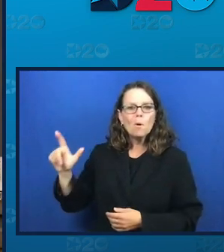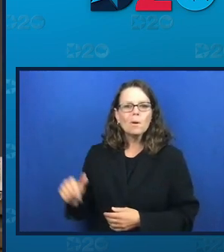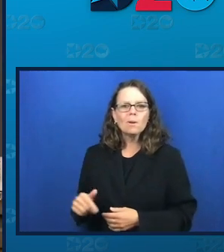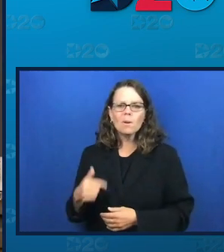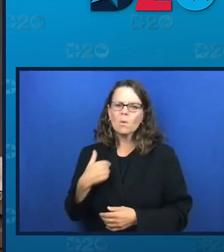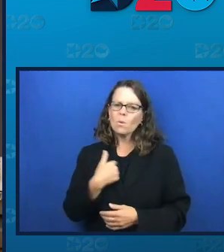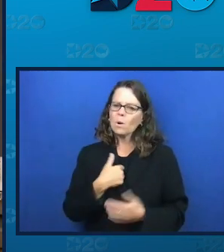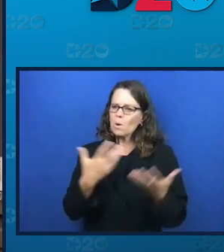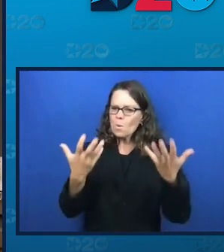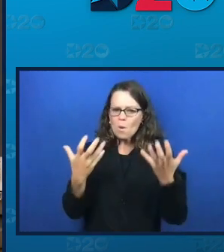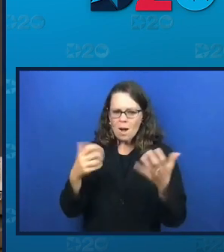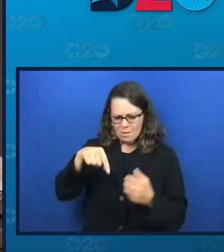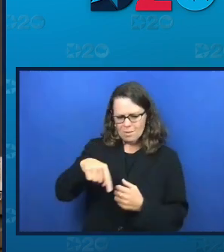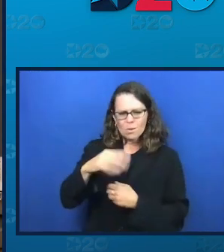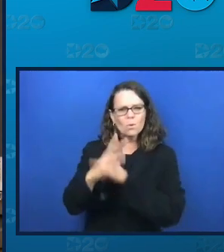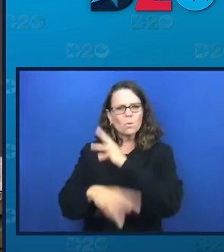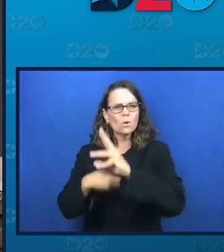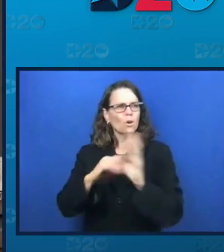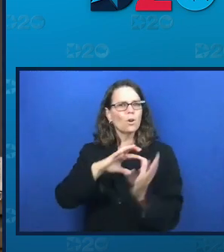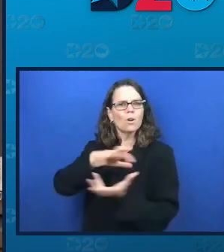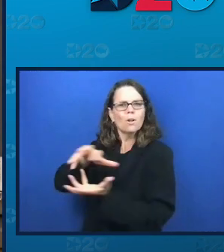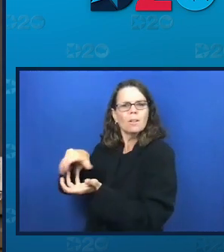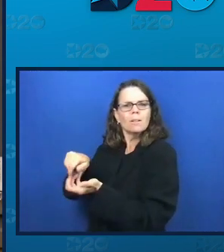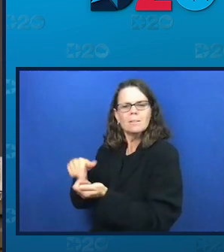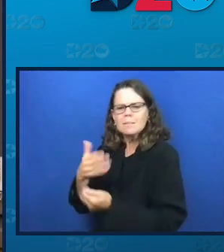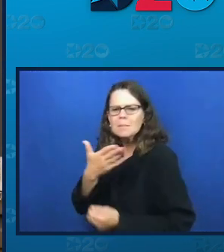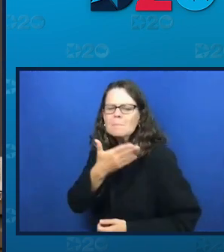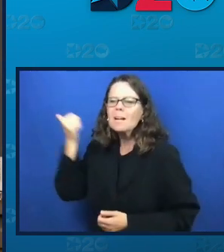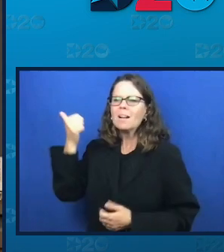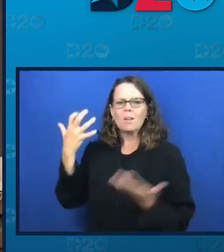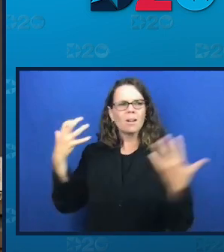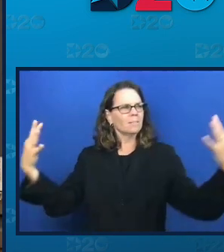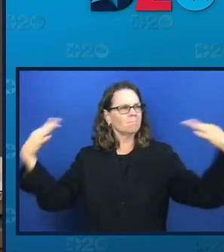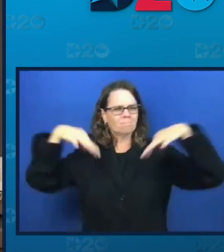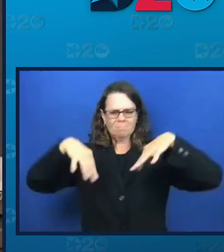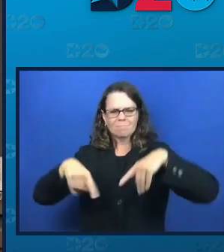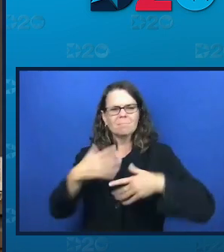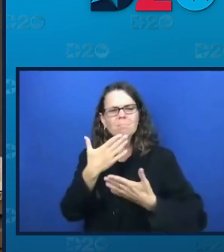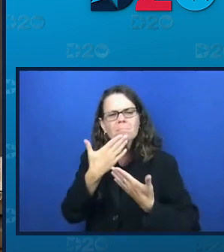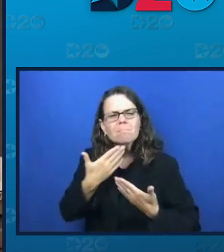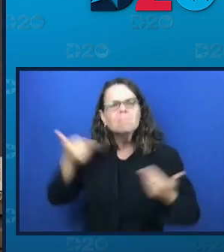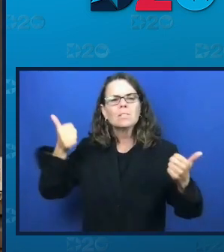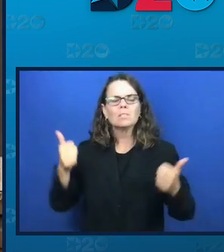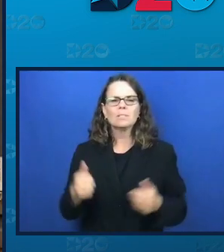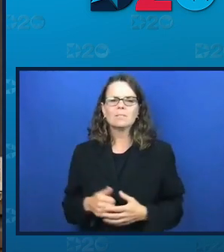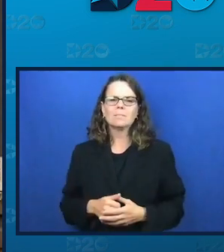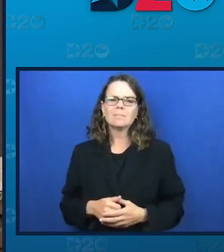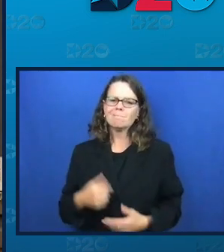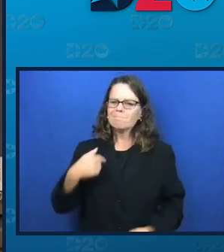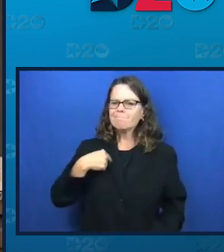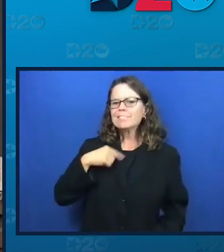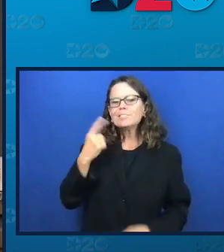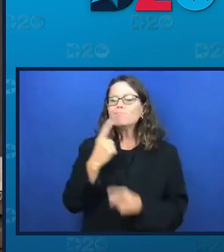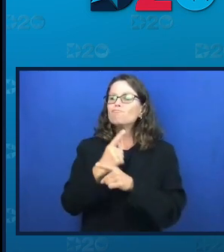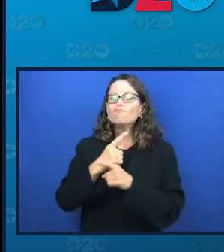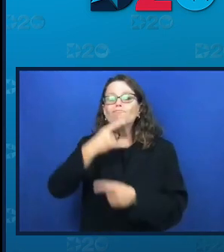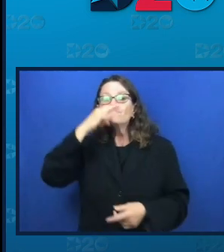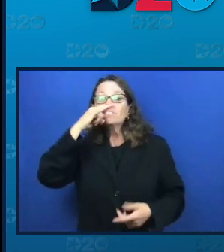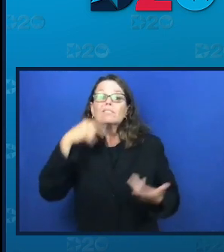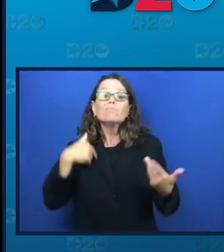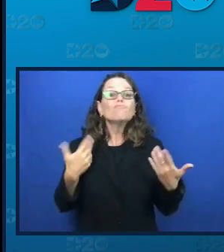I'm just a regular kid. And in this short amount of time, Joe Biden made me more confident about something that's bothered me my whole